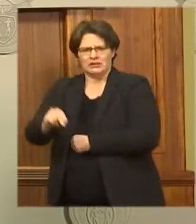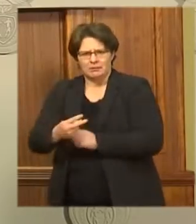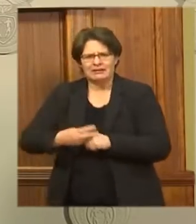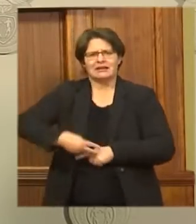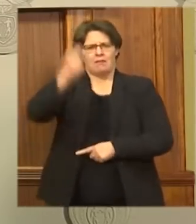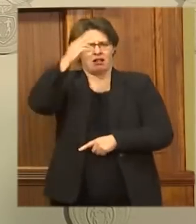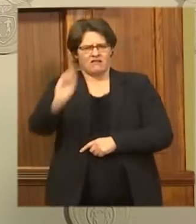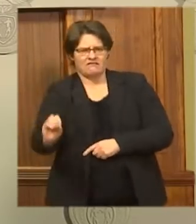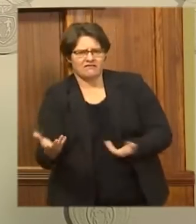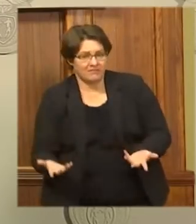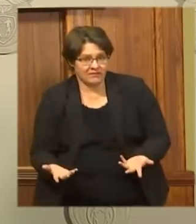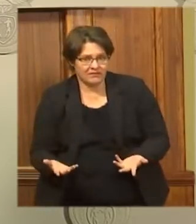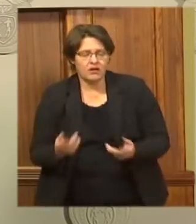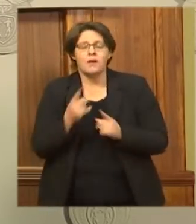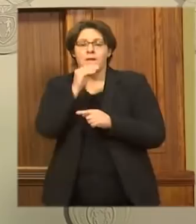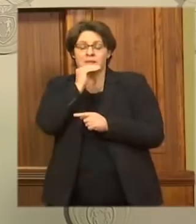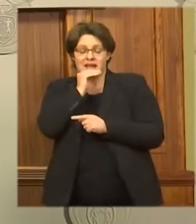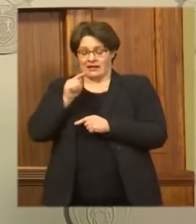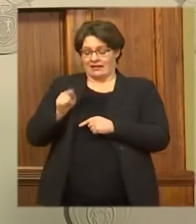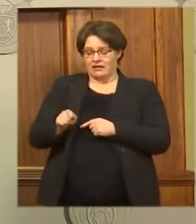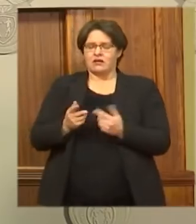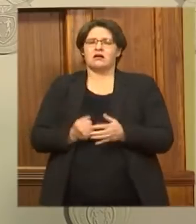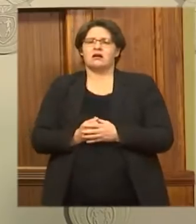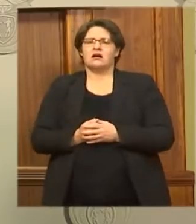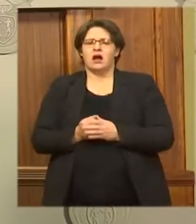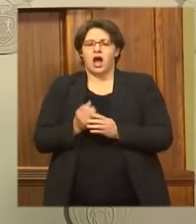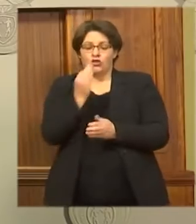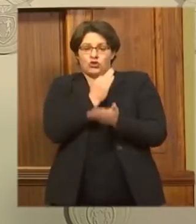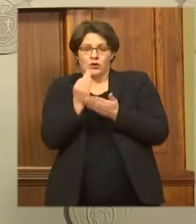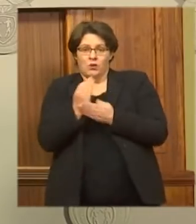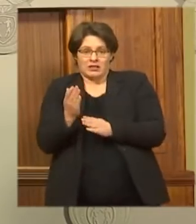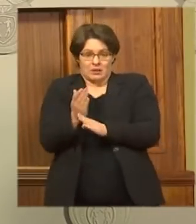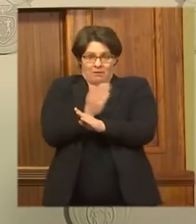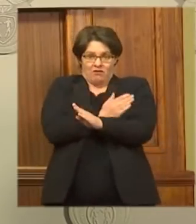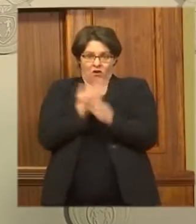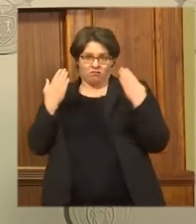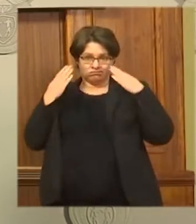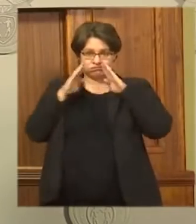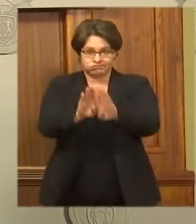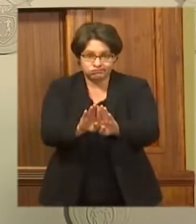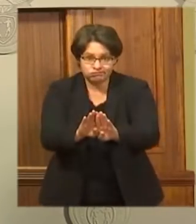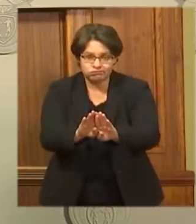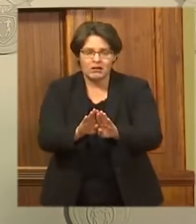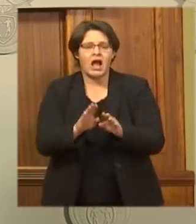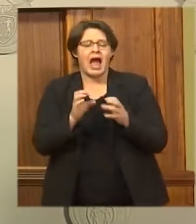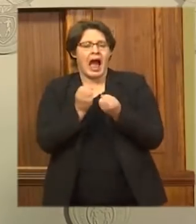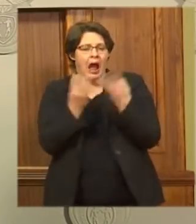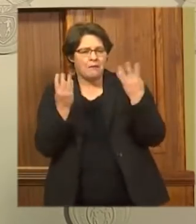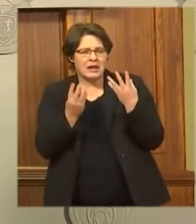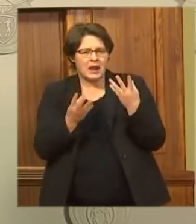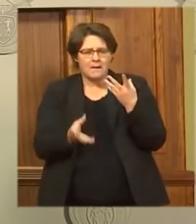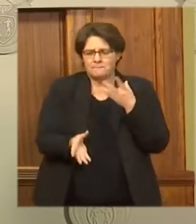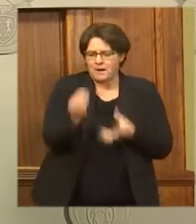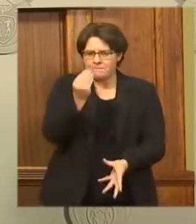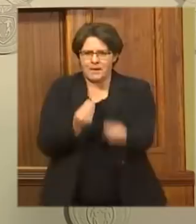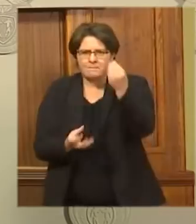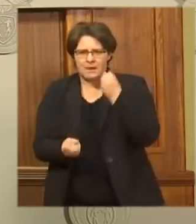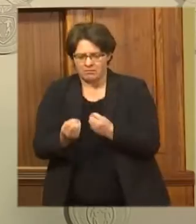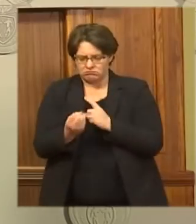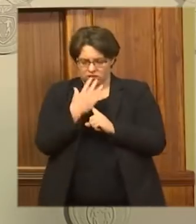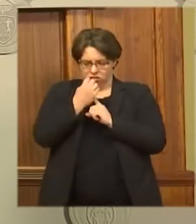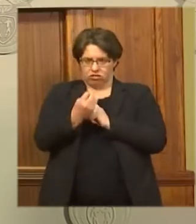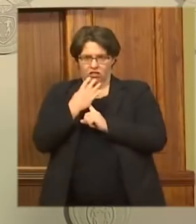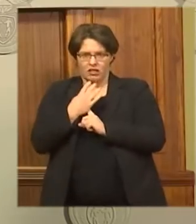In the 3 weeks prior to the implementation of the nationwide lockdown, the number of infections